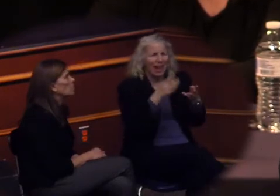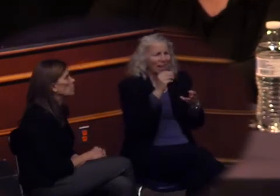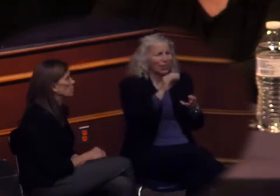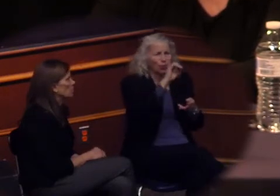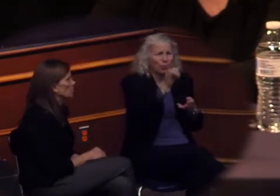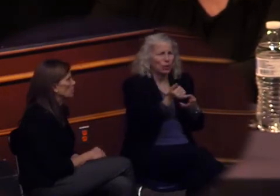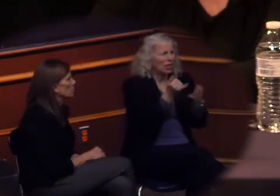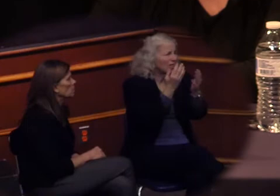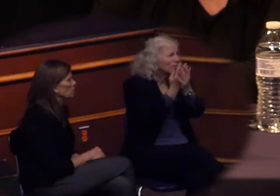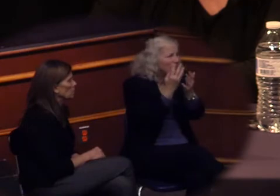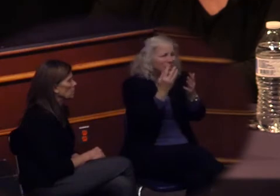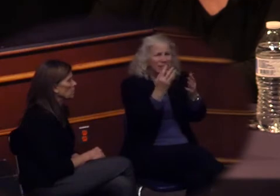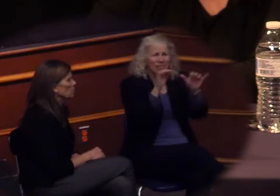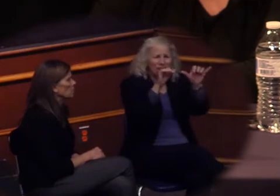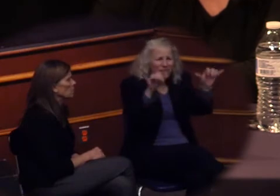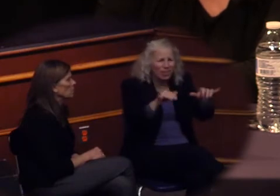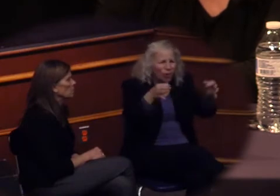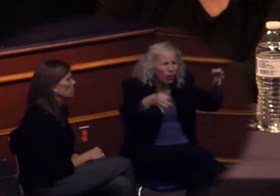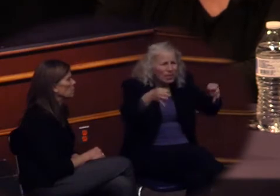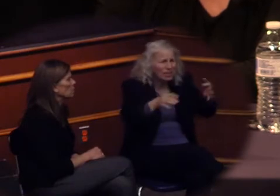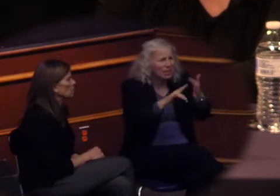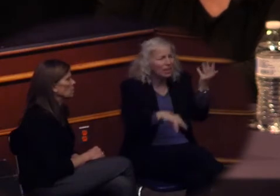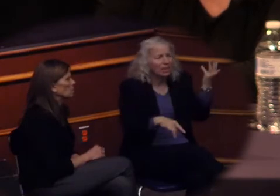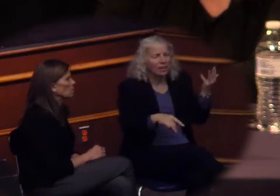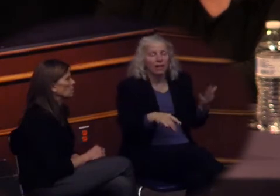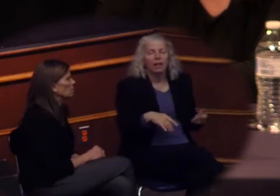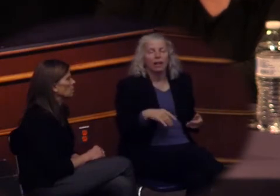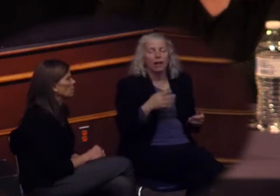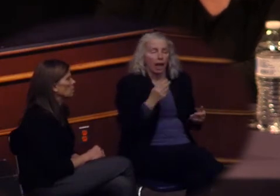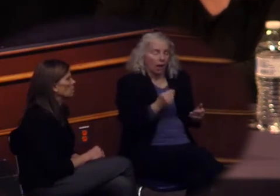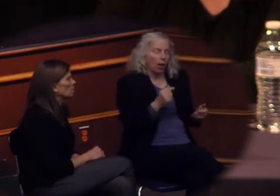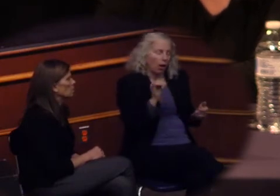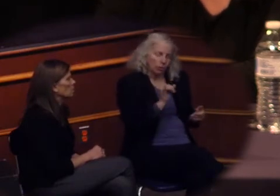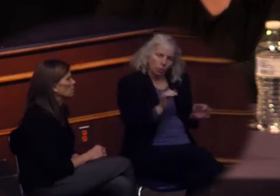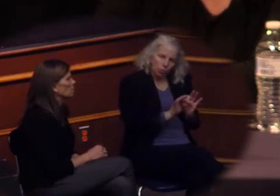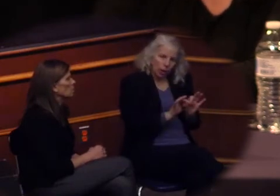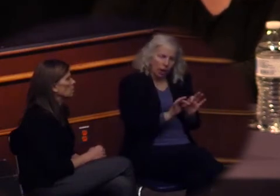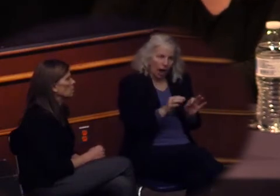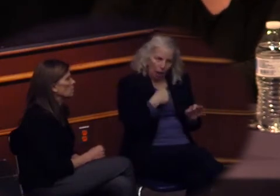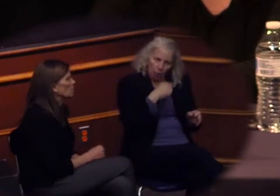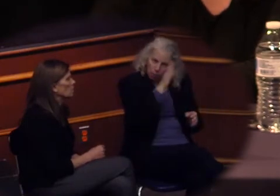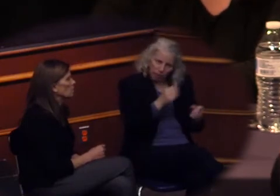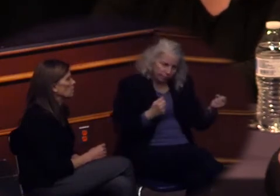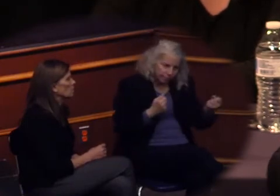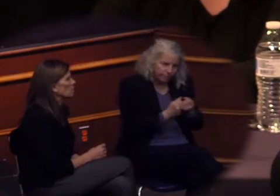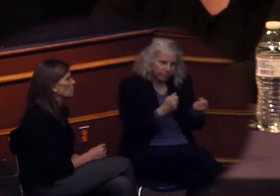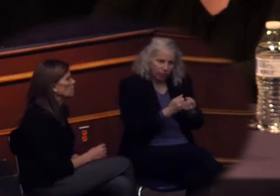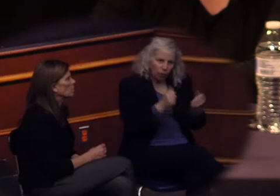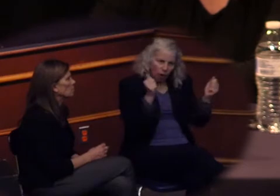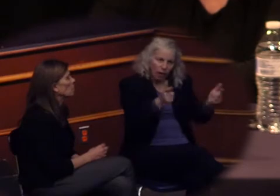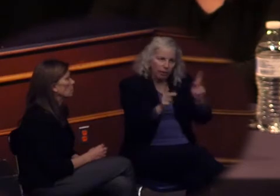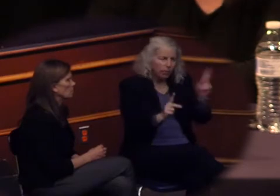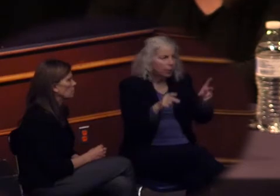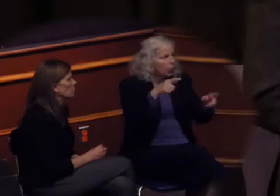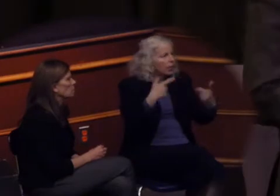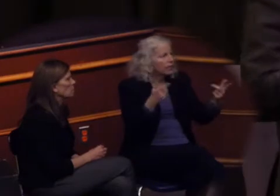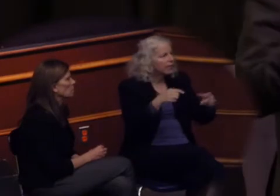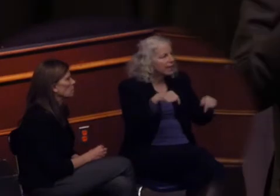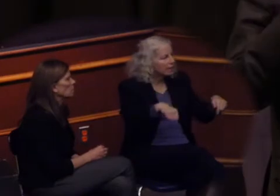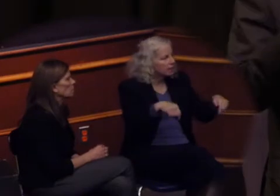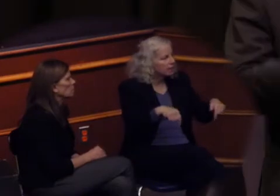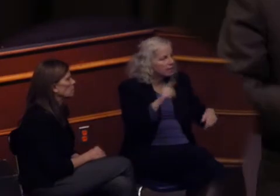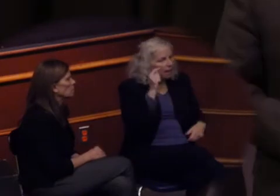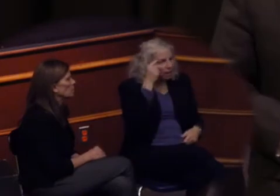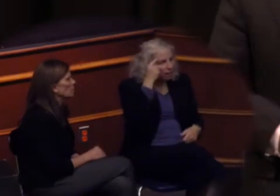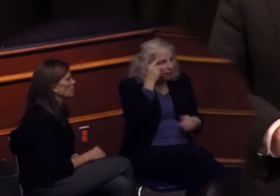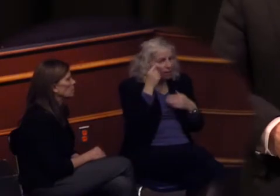And most important, most important, I will stand up for every single person in this state. I'm